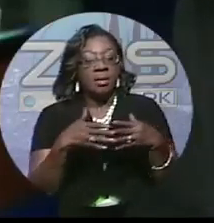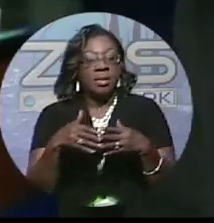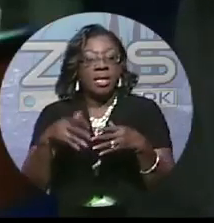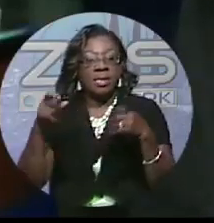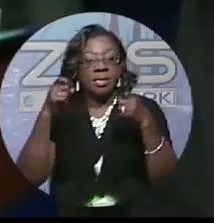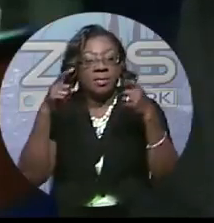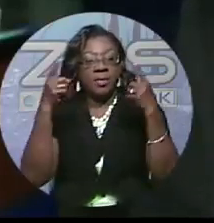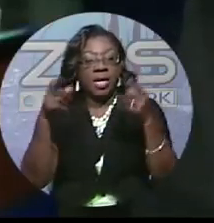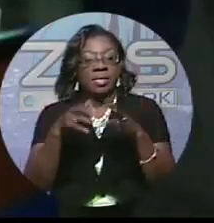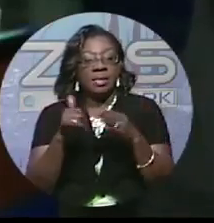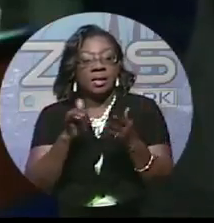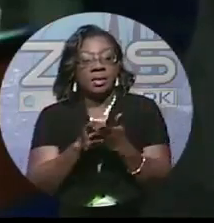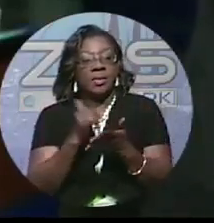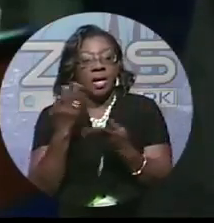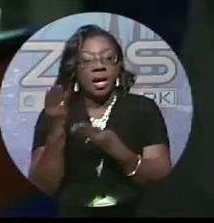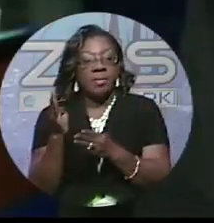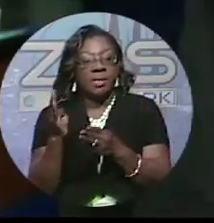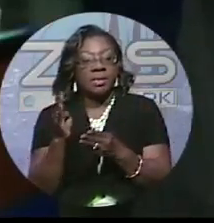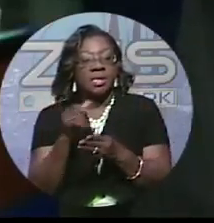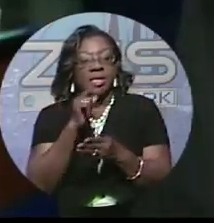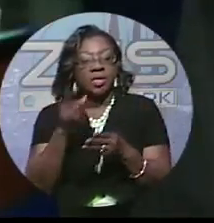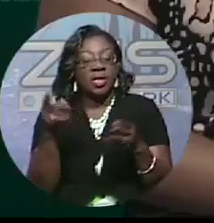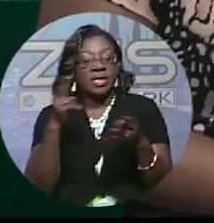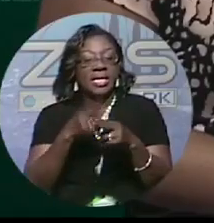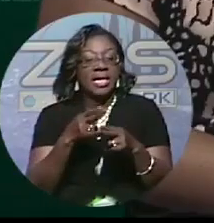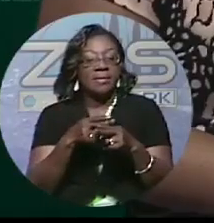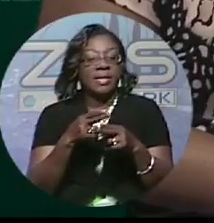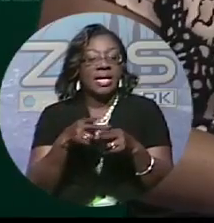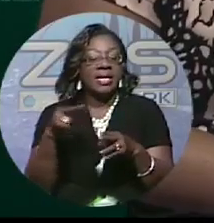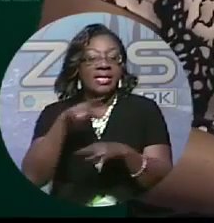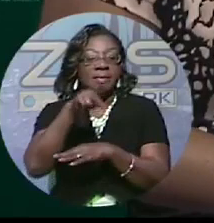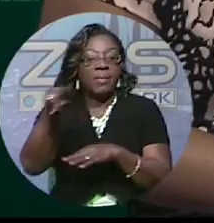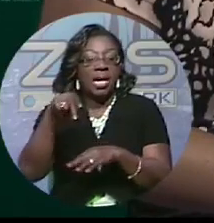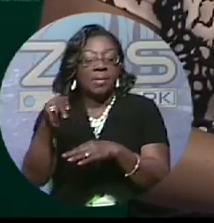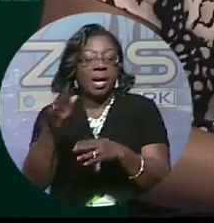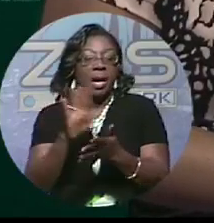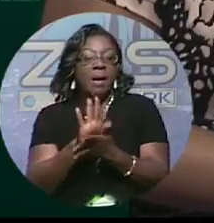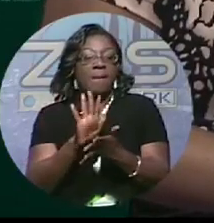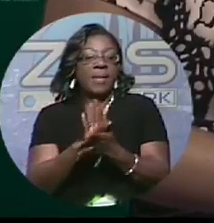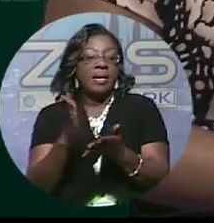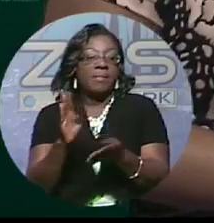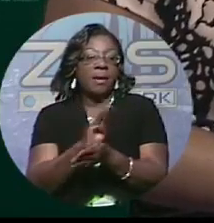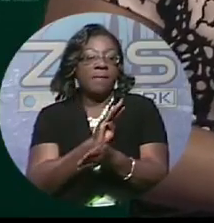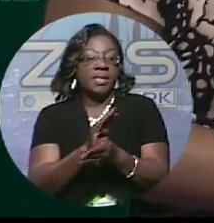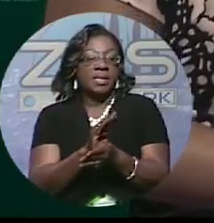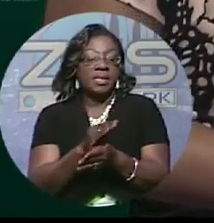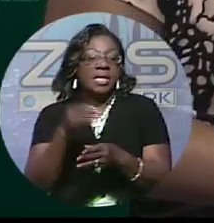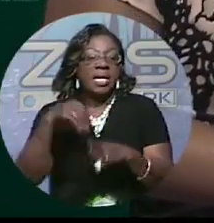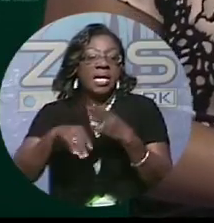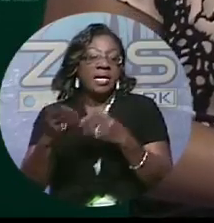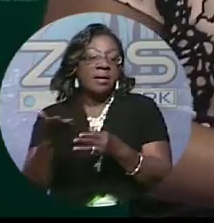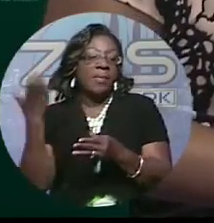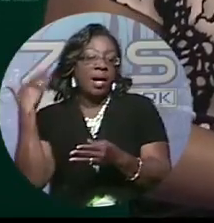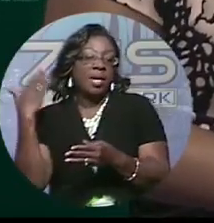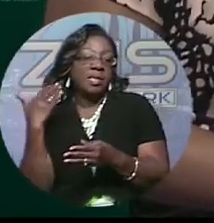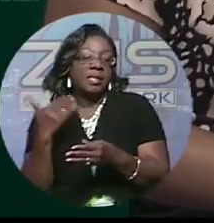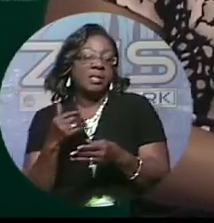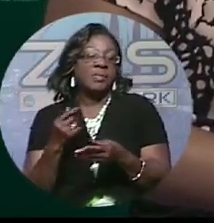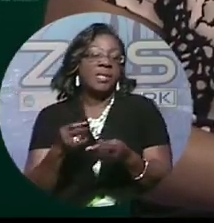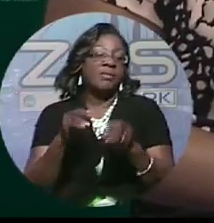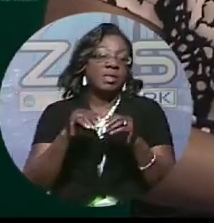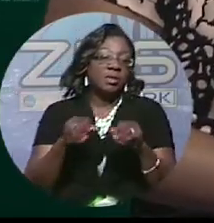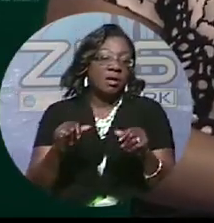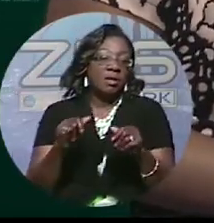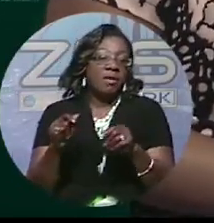may have been mentioned in these Panama Papers? No, it doesn't. Pinder acknowledged that while the Bahamas has in the past been regarded as a